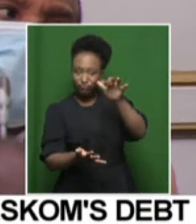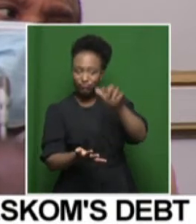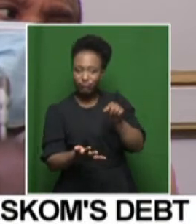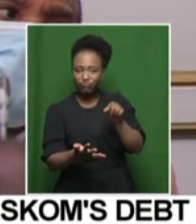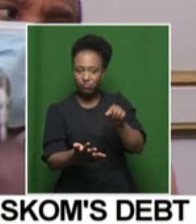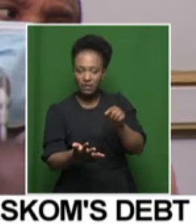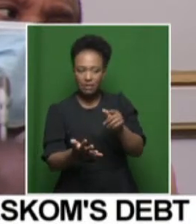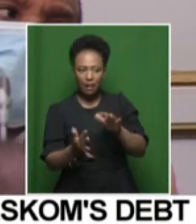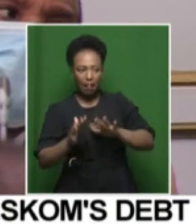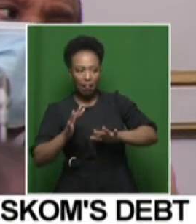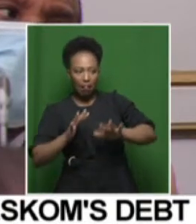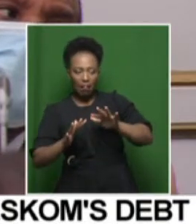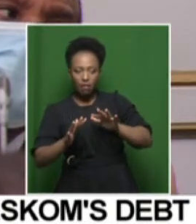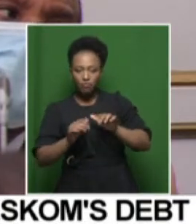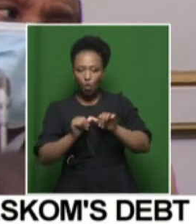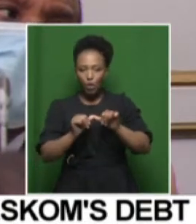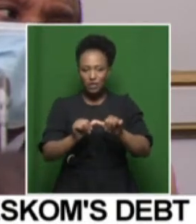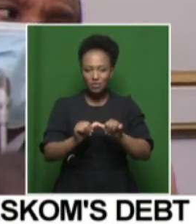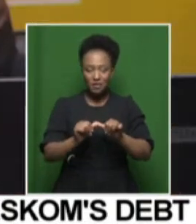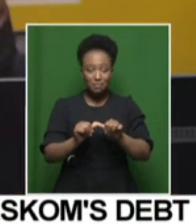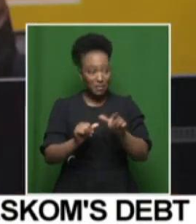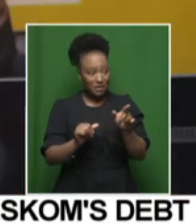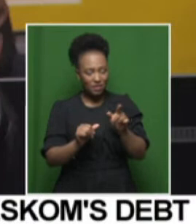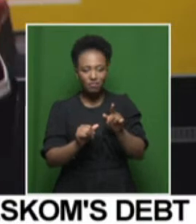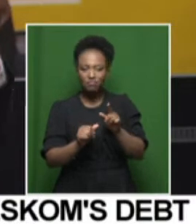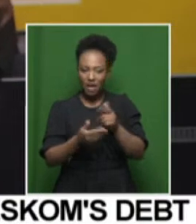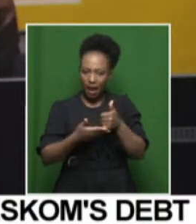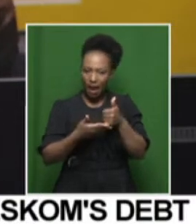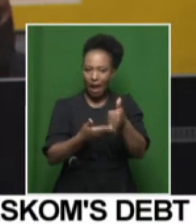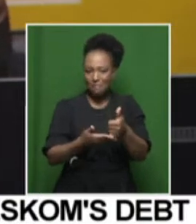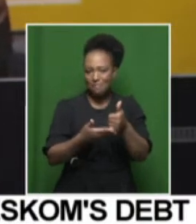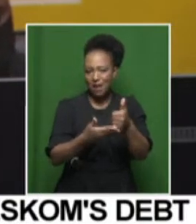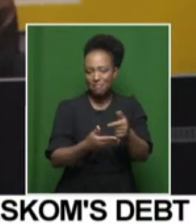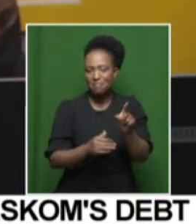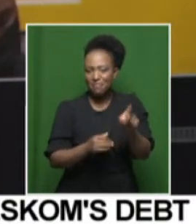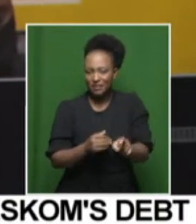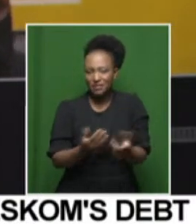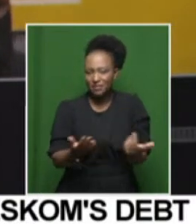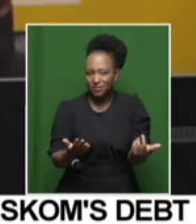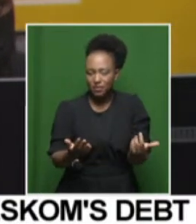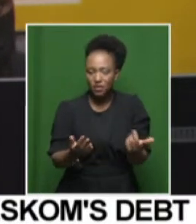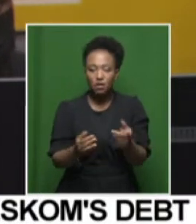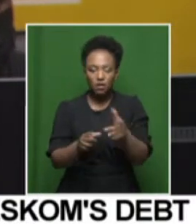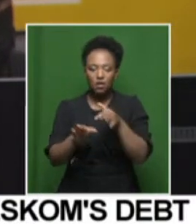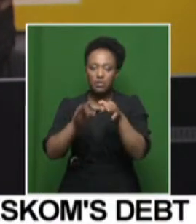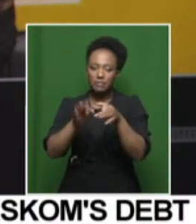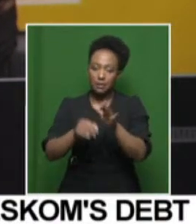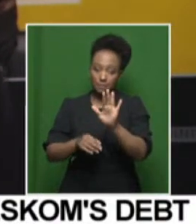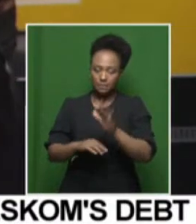a challenge to service without assistance. What that means, if I may just explain,